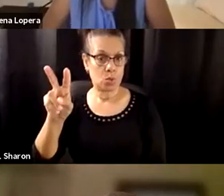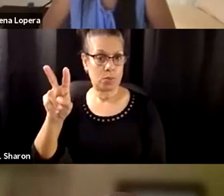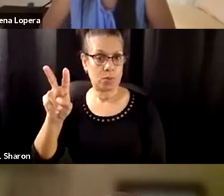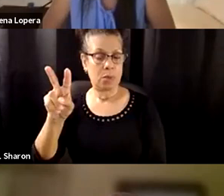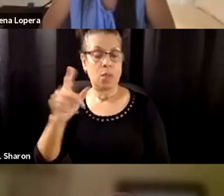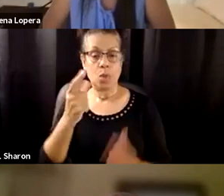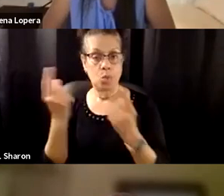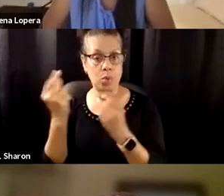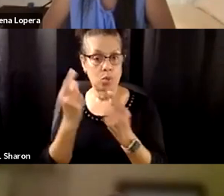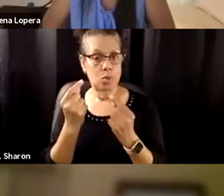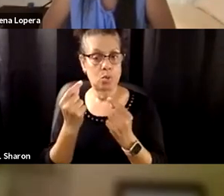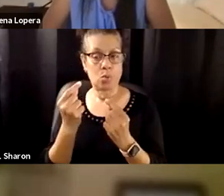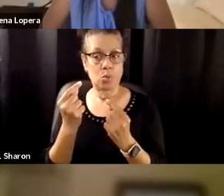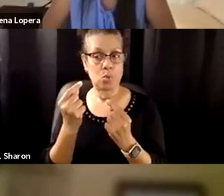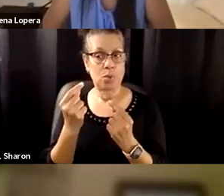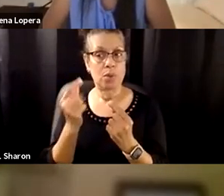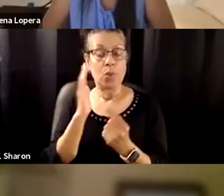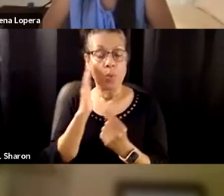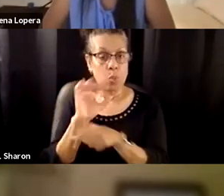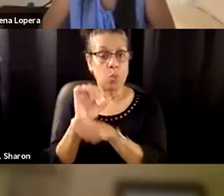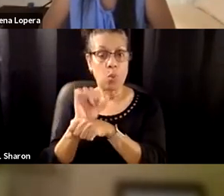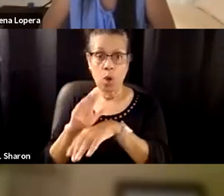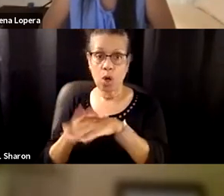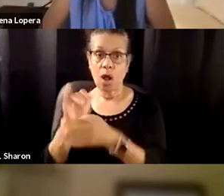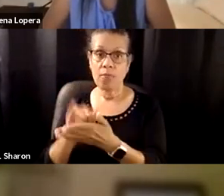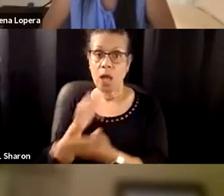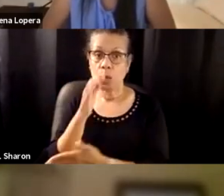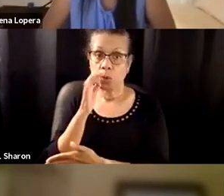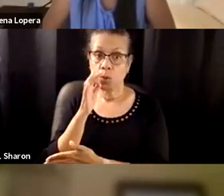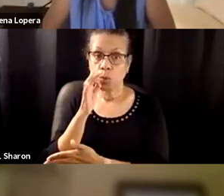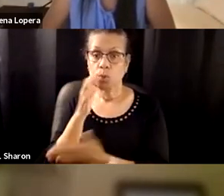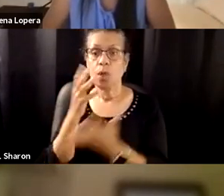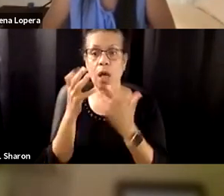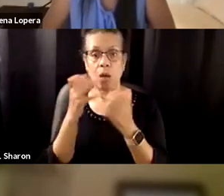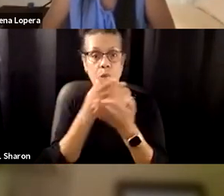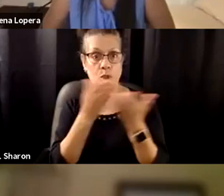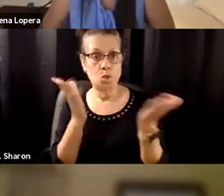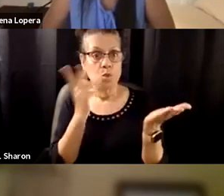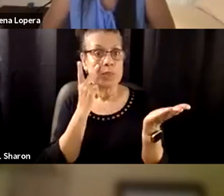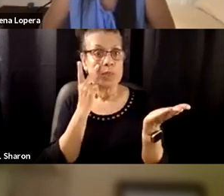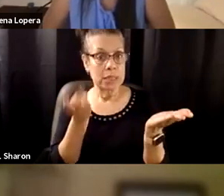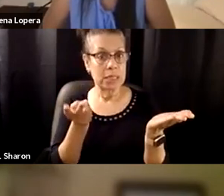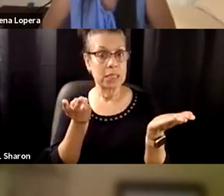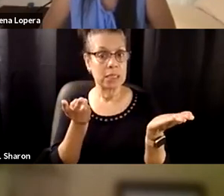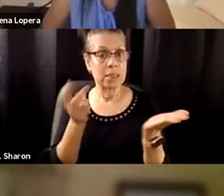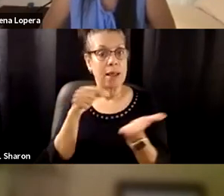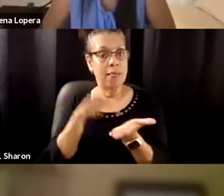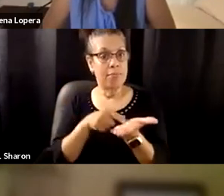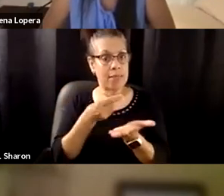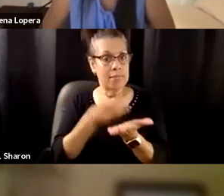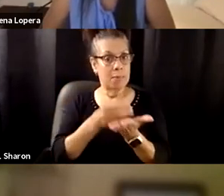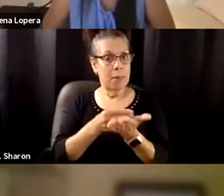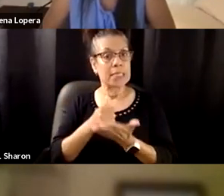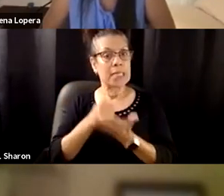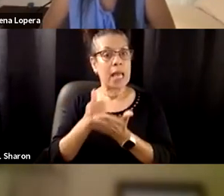which we're going to be working on pretty soon here and i want everyone to be able to see how this funding can help build